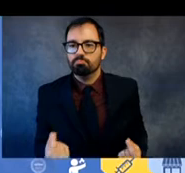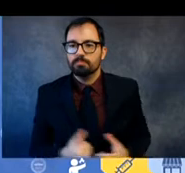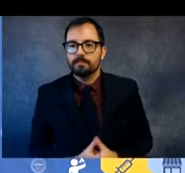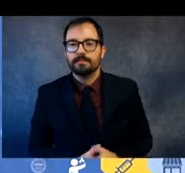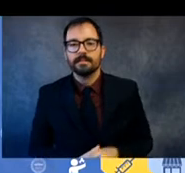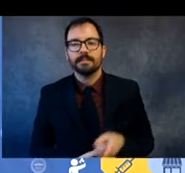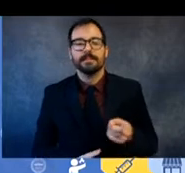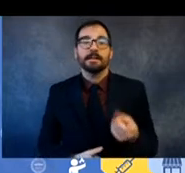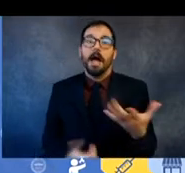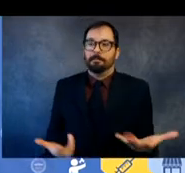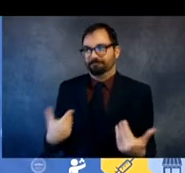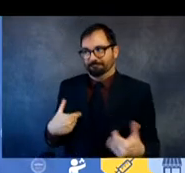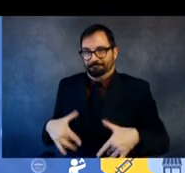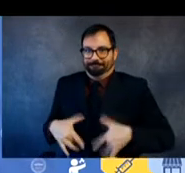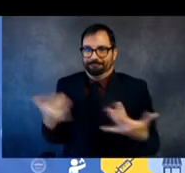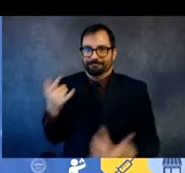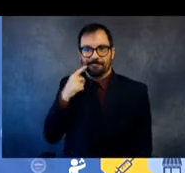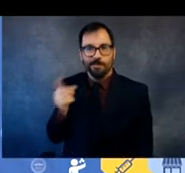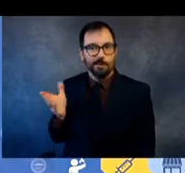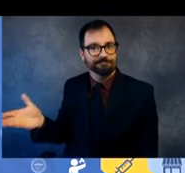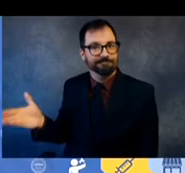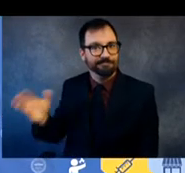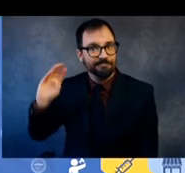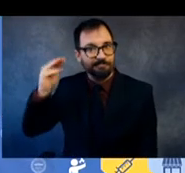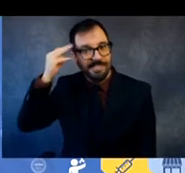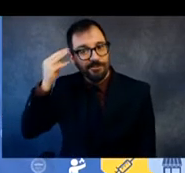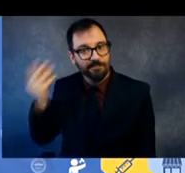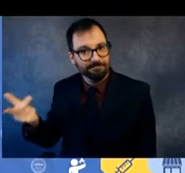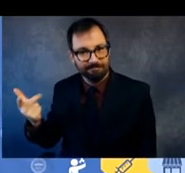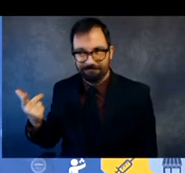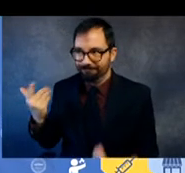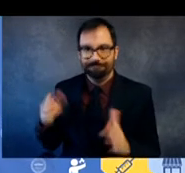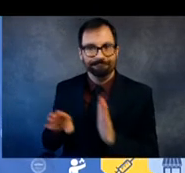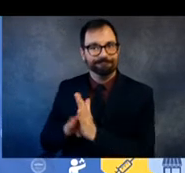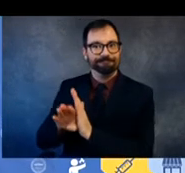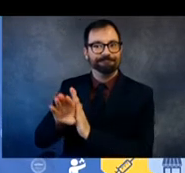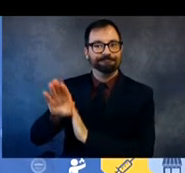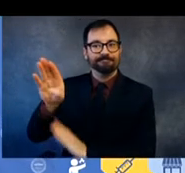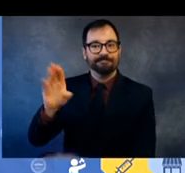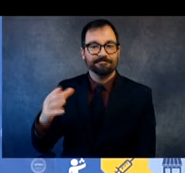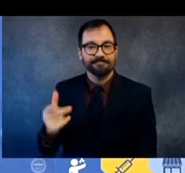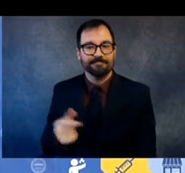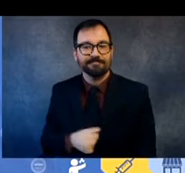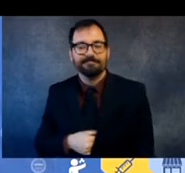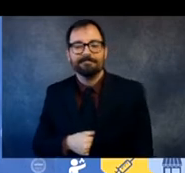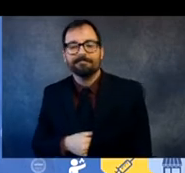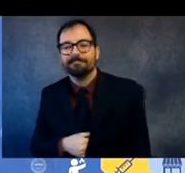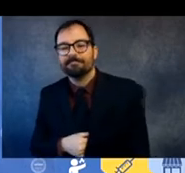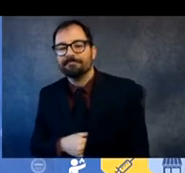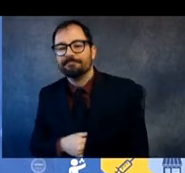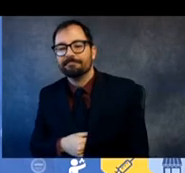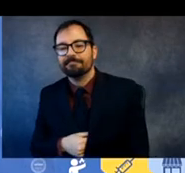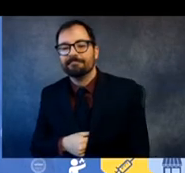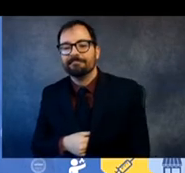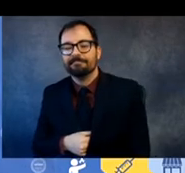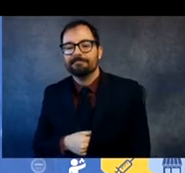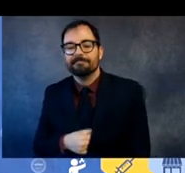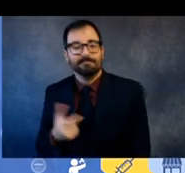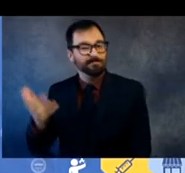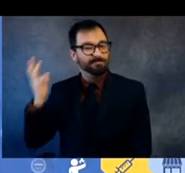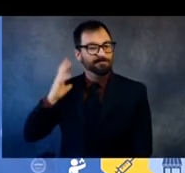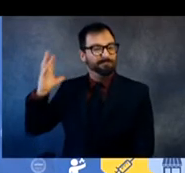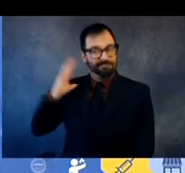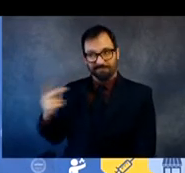success. You know, Marty and I strapped the work boots on together. He was a laborers 223, Iron Workers Local